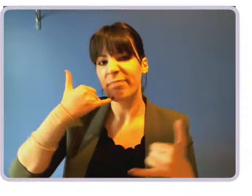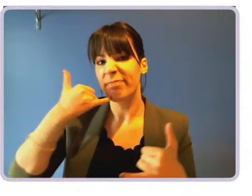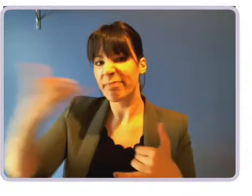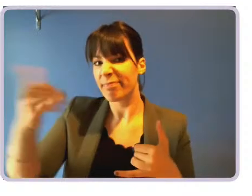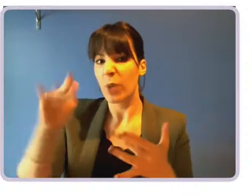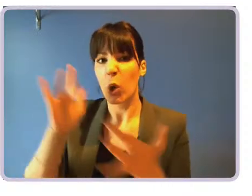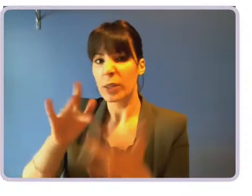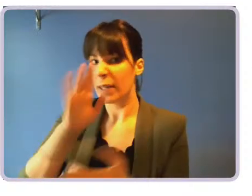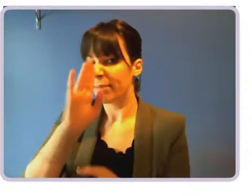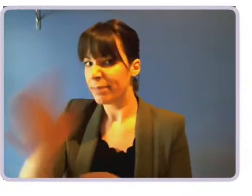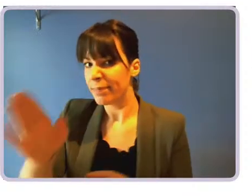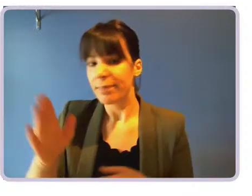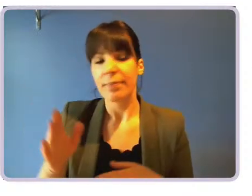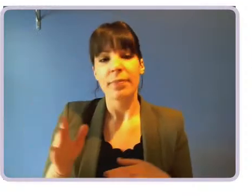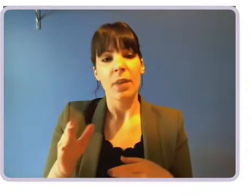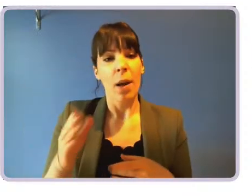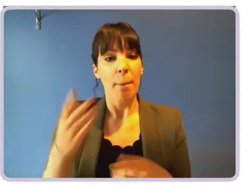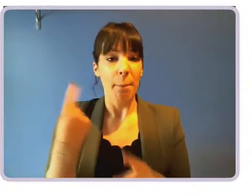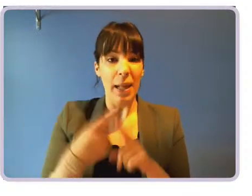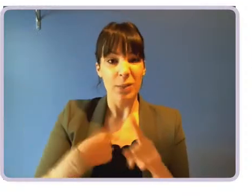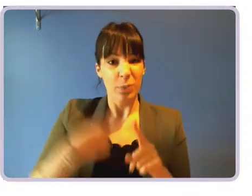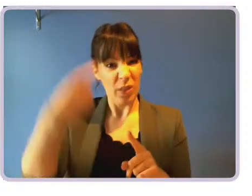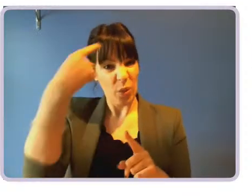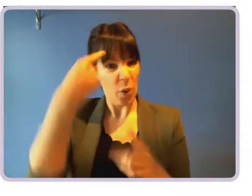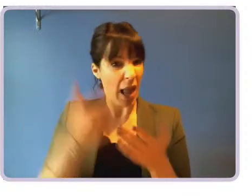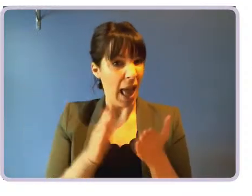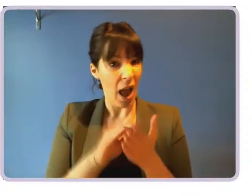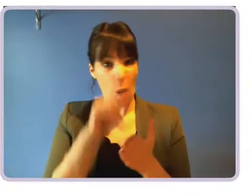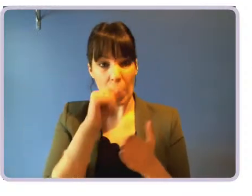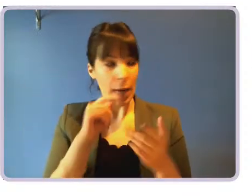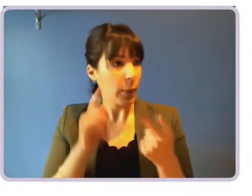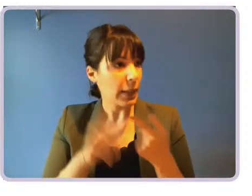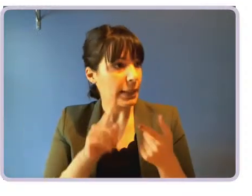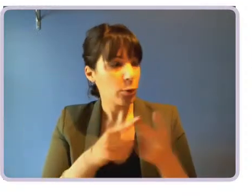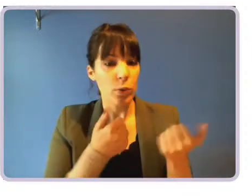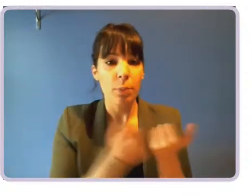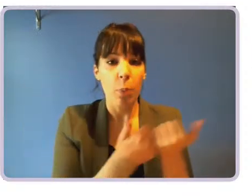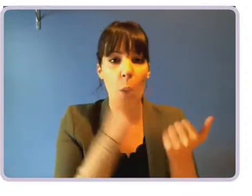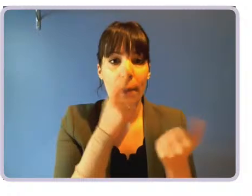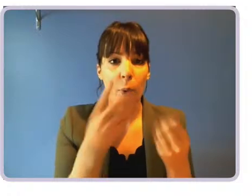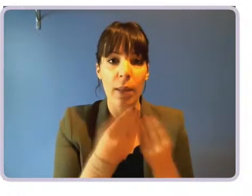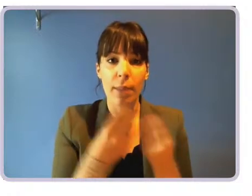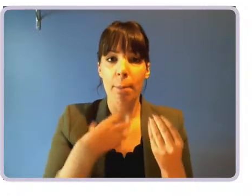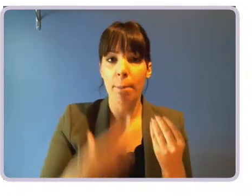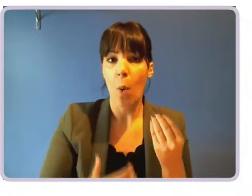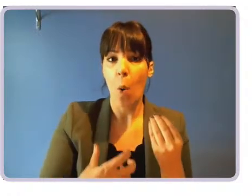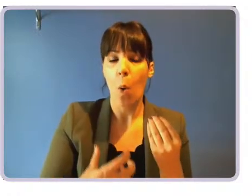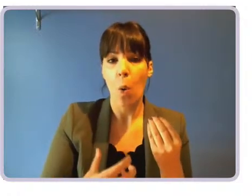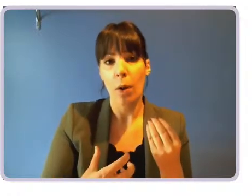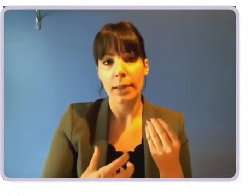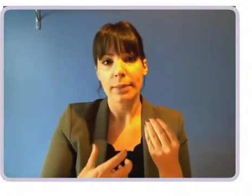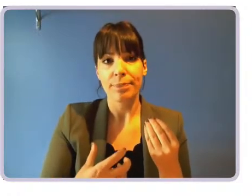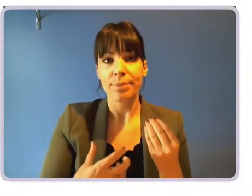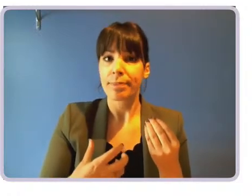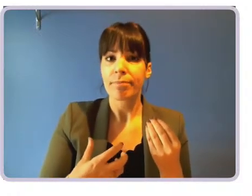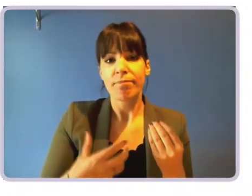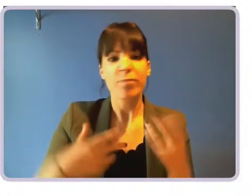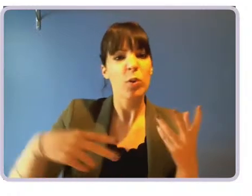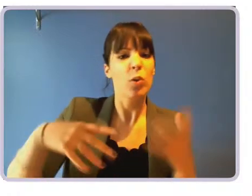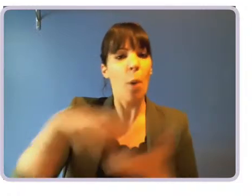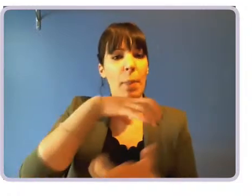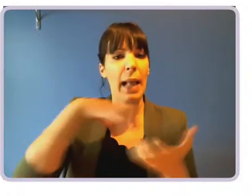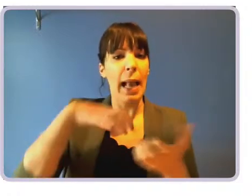support people with more complex needs in the context of if they need to quarantine or